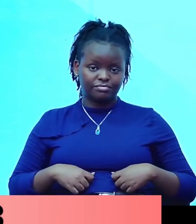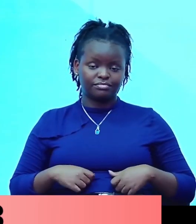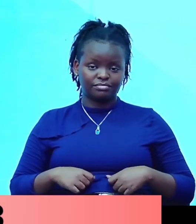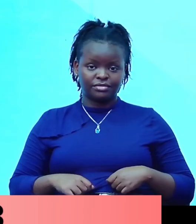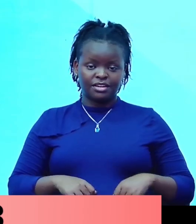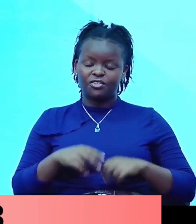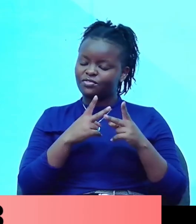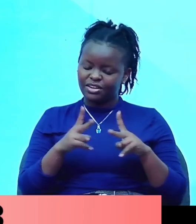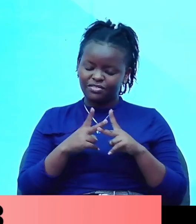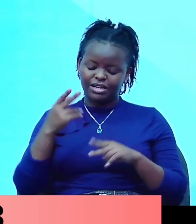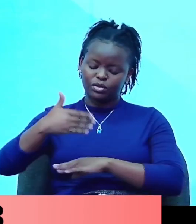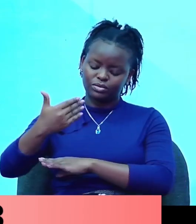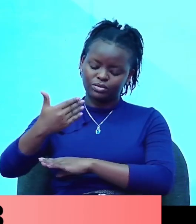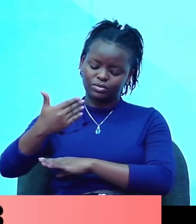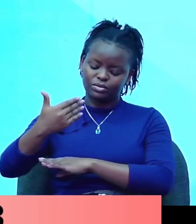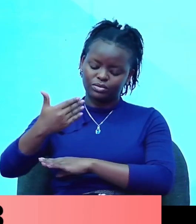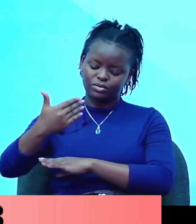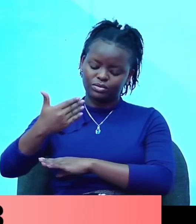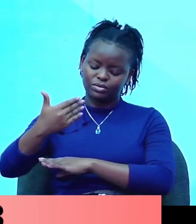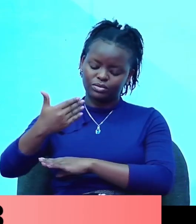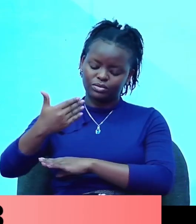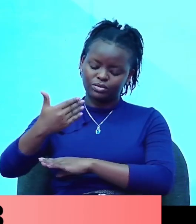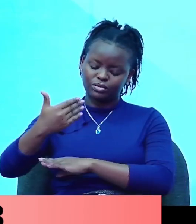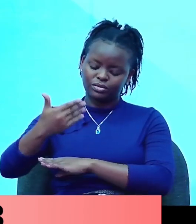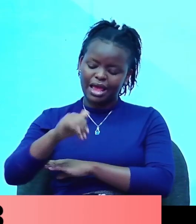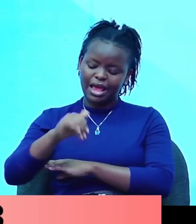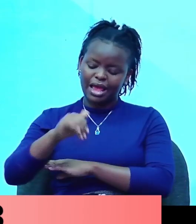your other lives, in everything that you do. Right.